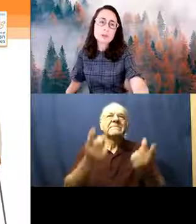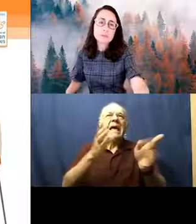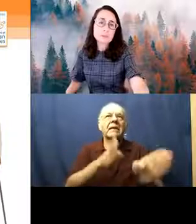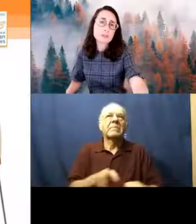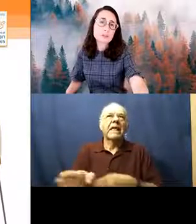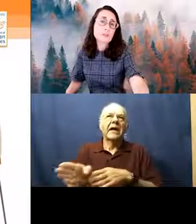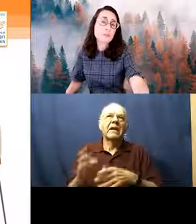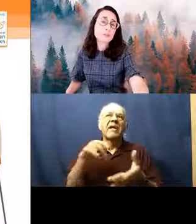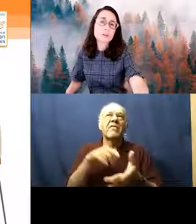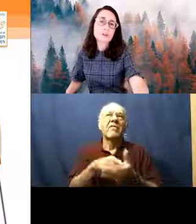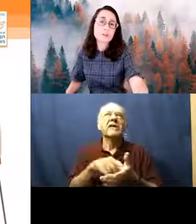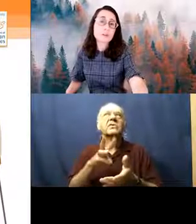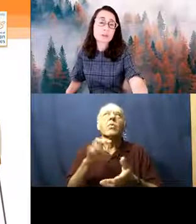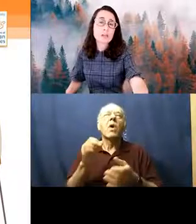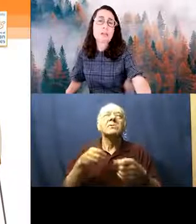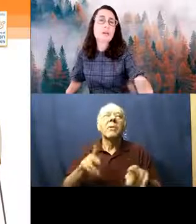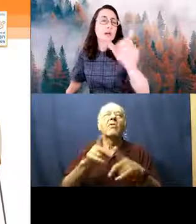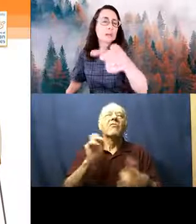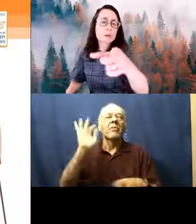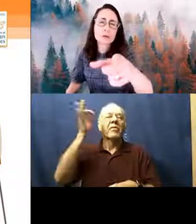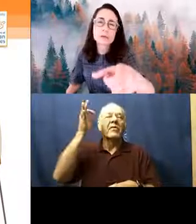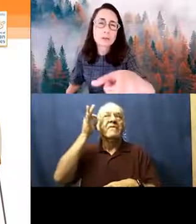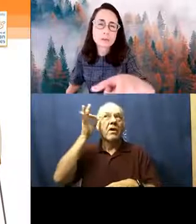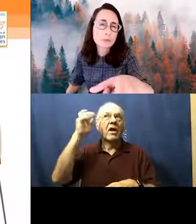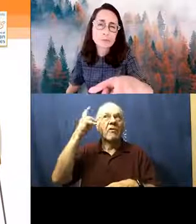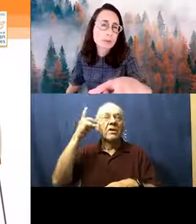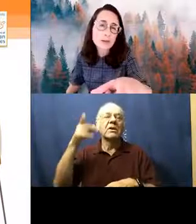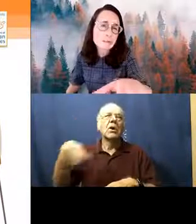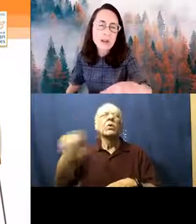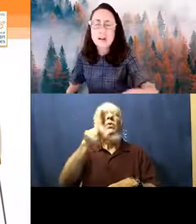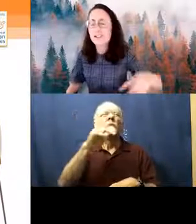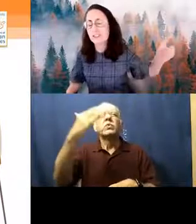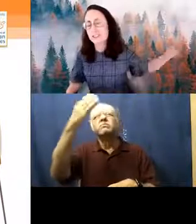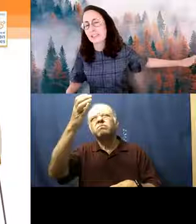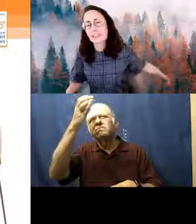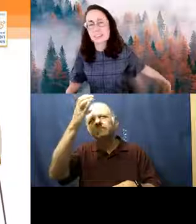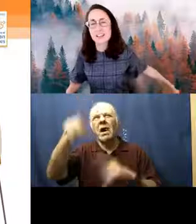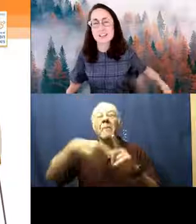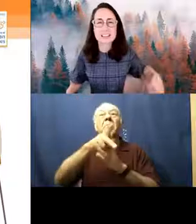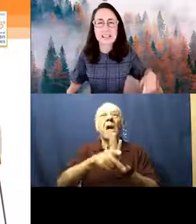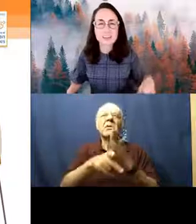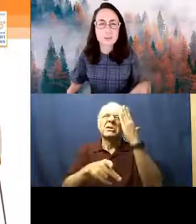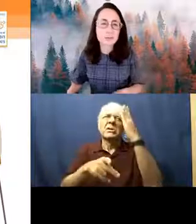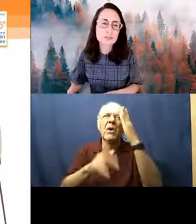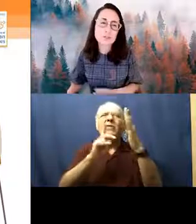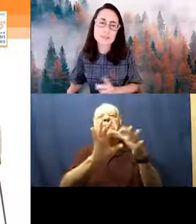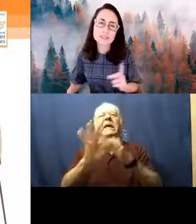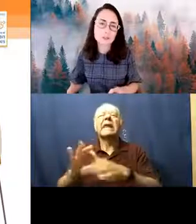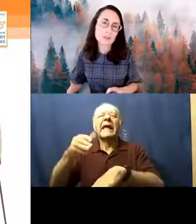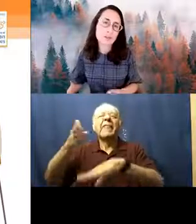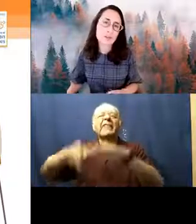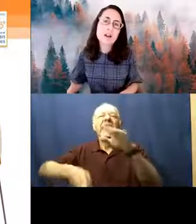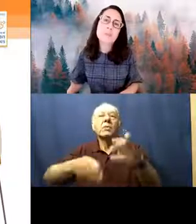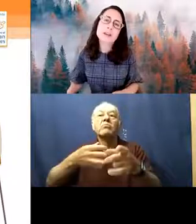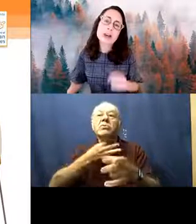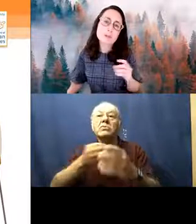This was an opportunity from the federal government. You policy wonks already know what I'm talking about, and there's a link at the end of the slides for folks who want to dig